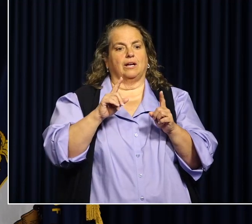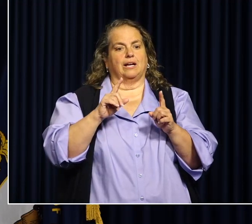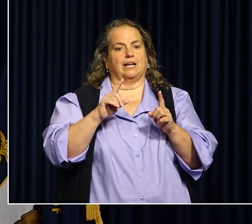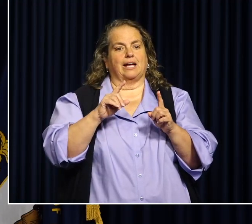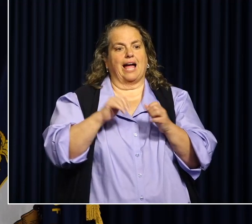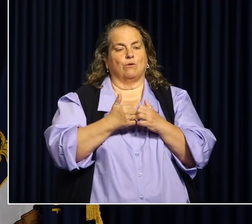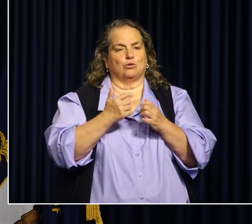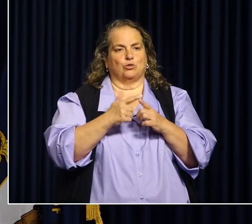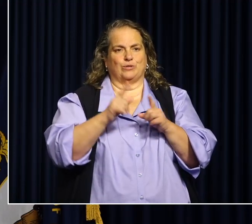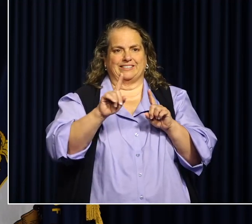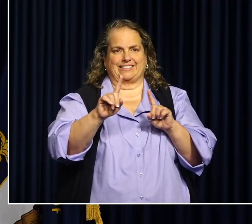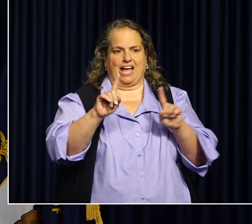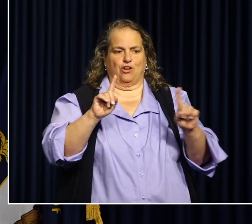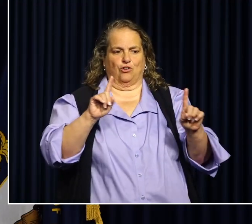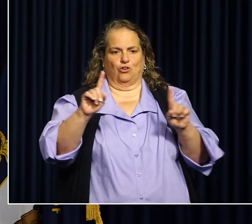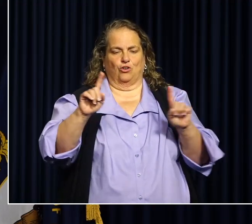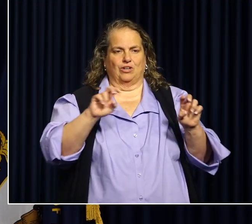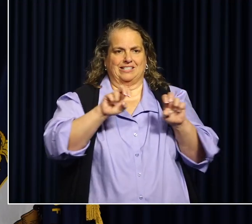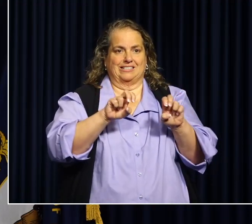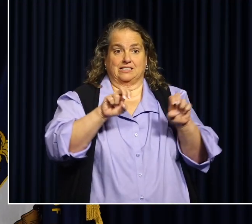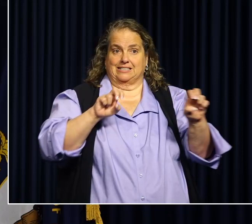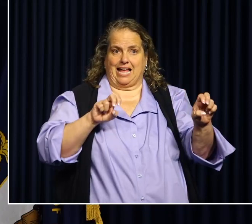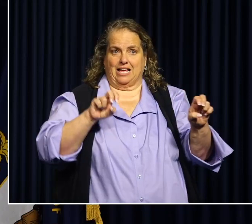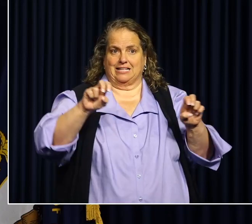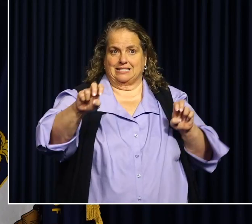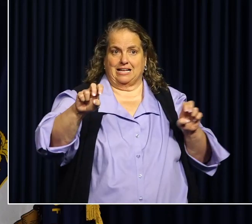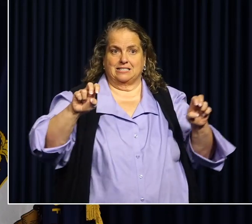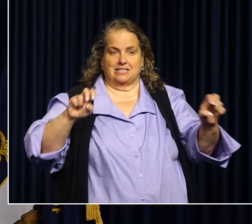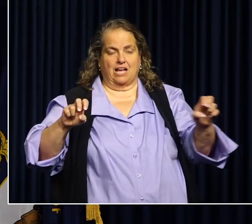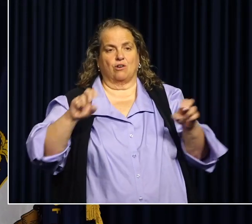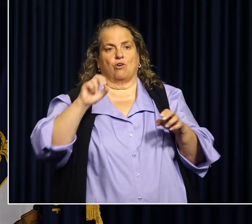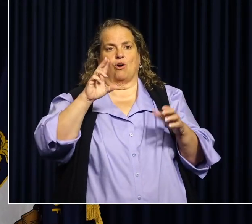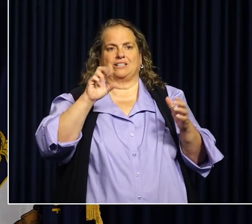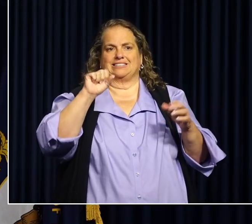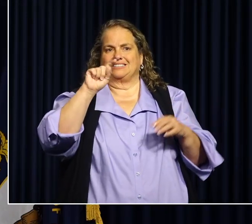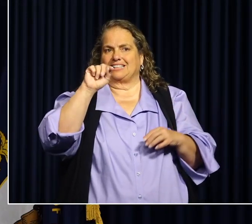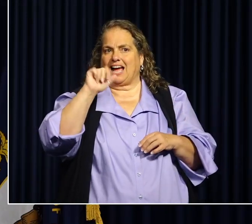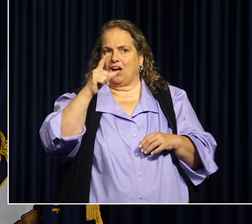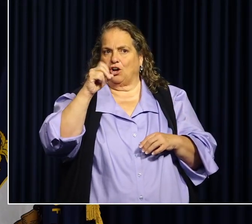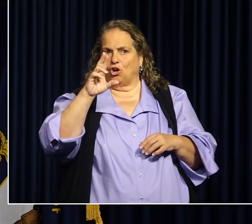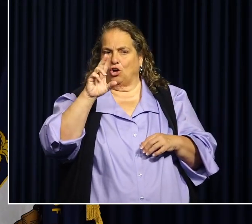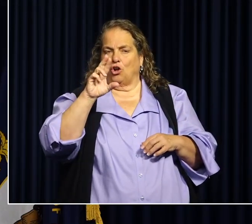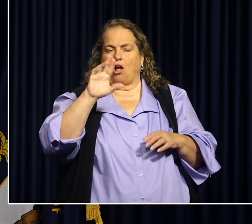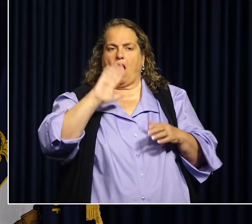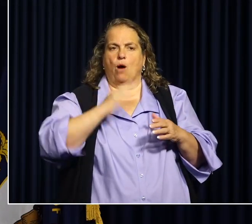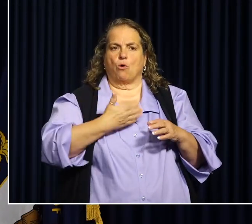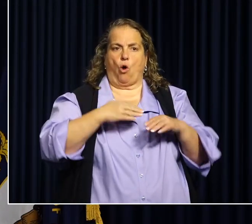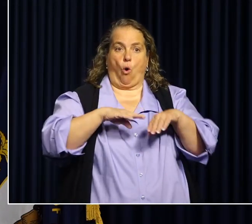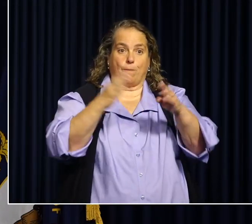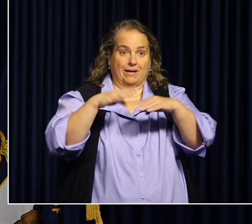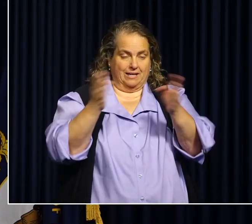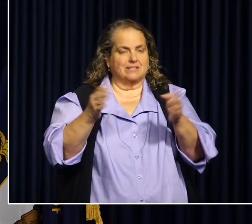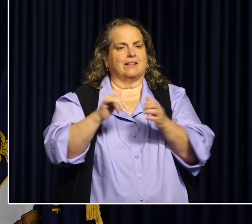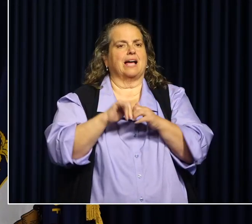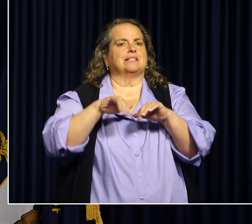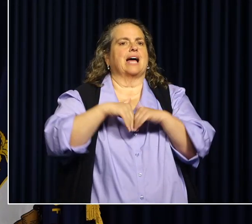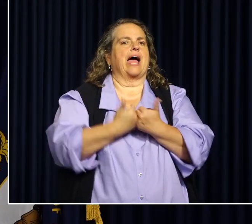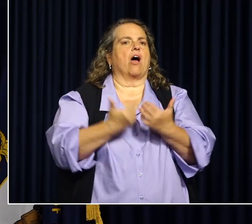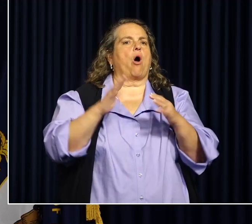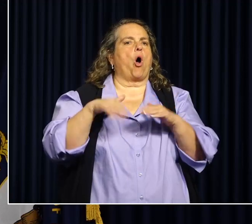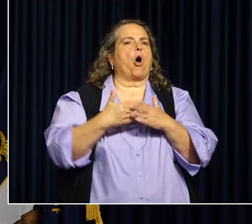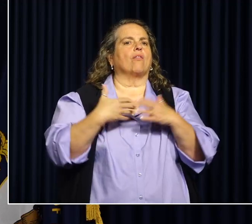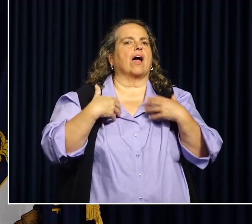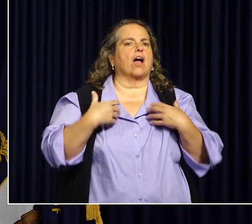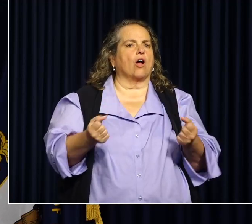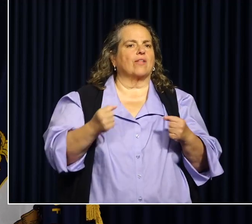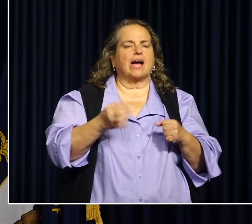is the way that all of the health experts have suggested. We're doing it in a way to where hopefully we can build up towards